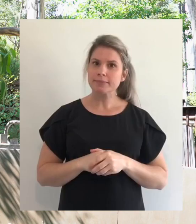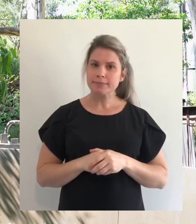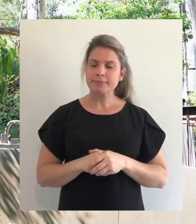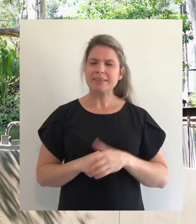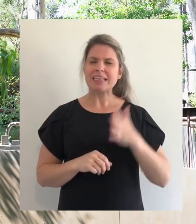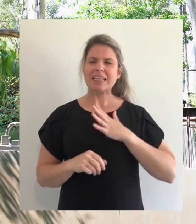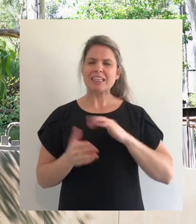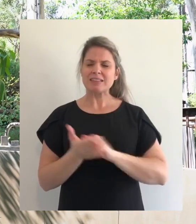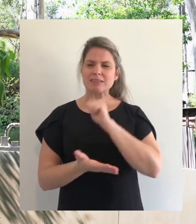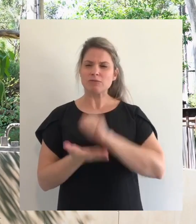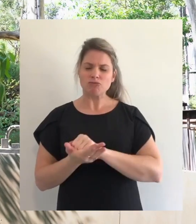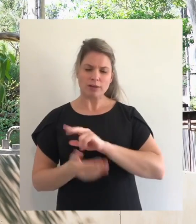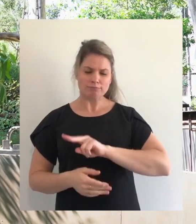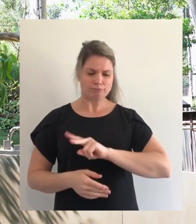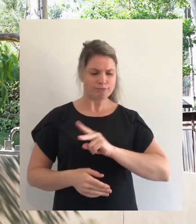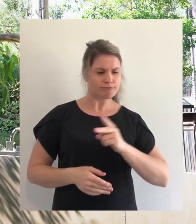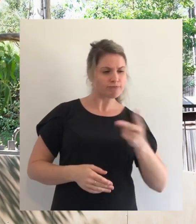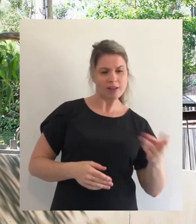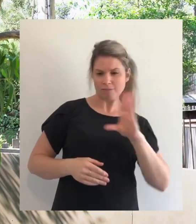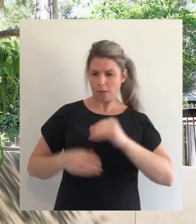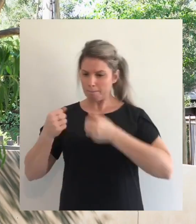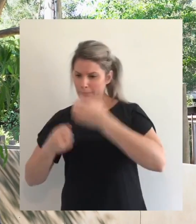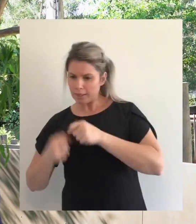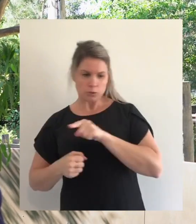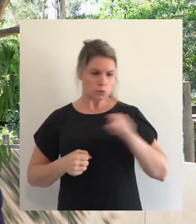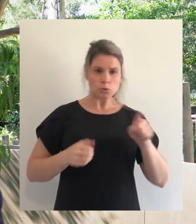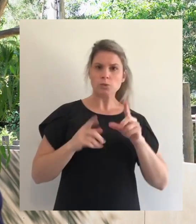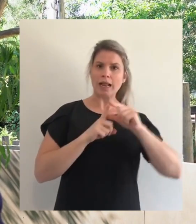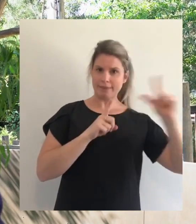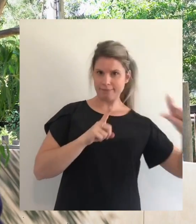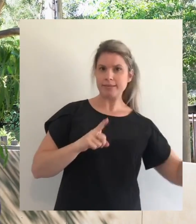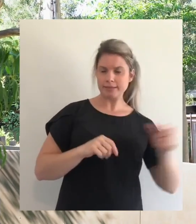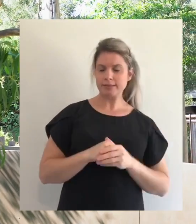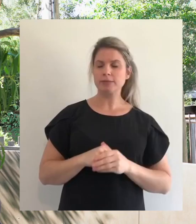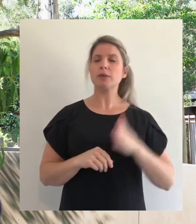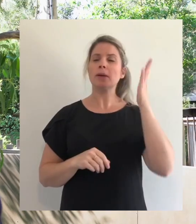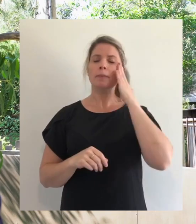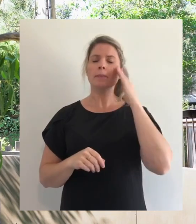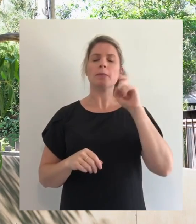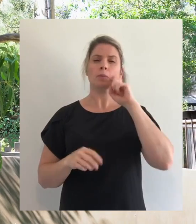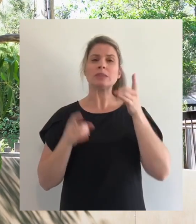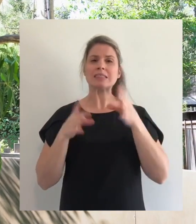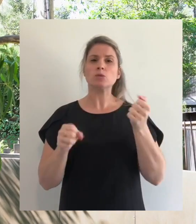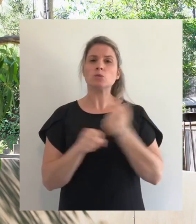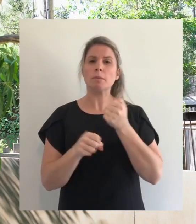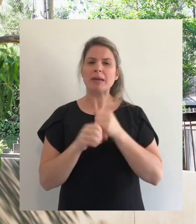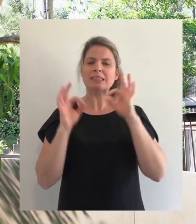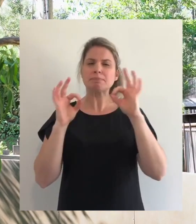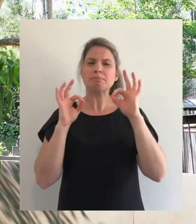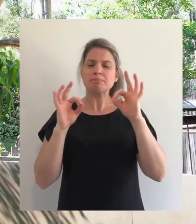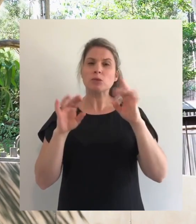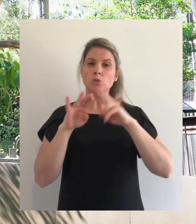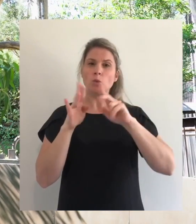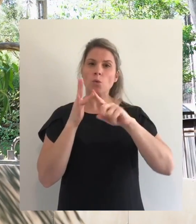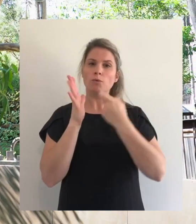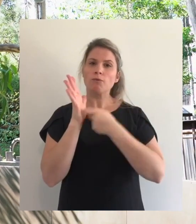what happens when that Joey's around 7 months old? The mother will actually start producing a special kind of formula called pap, and that little